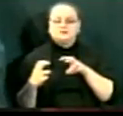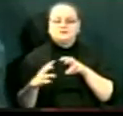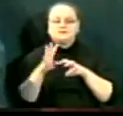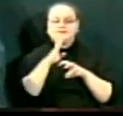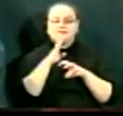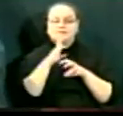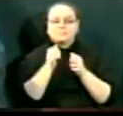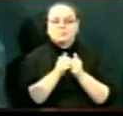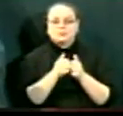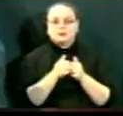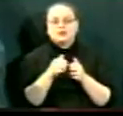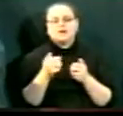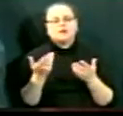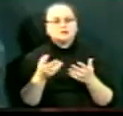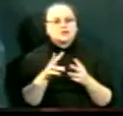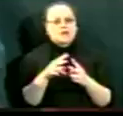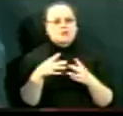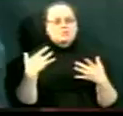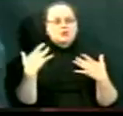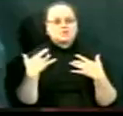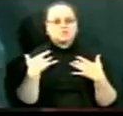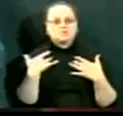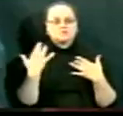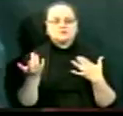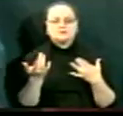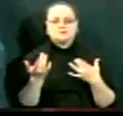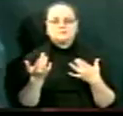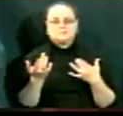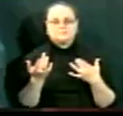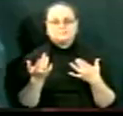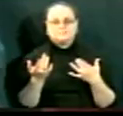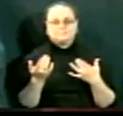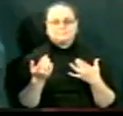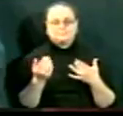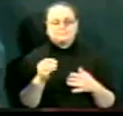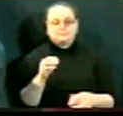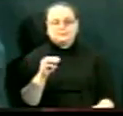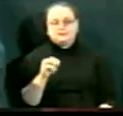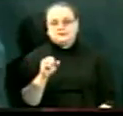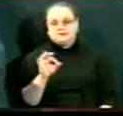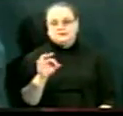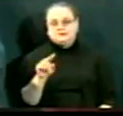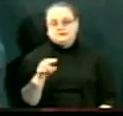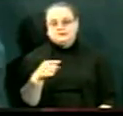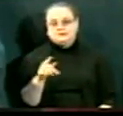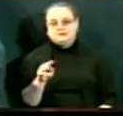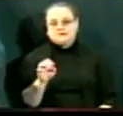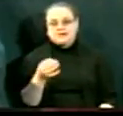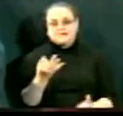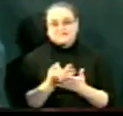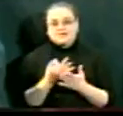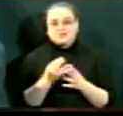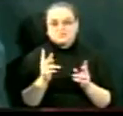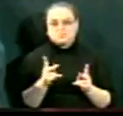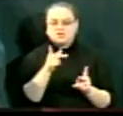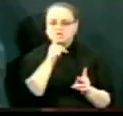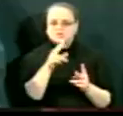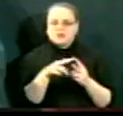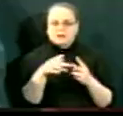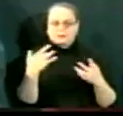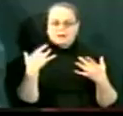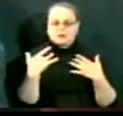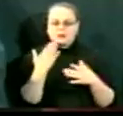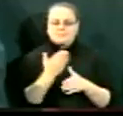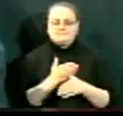speak with. Here's a couple of concerns that, and as Ms. Fugit, as a financial person, Here's a couple concerns